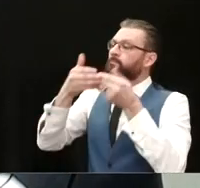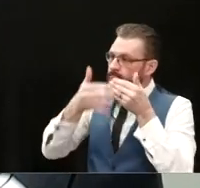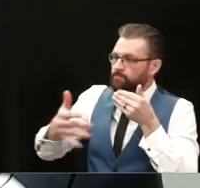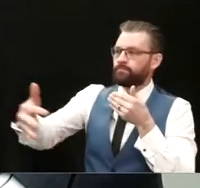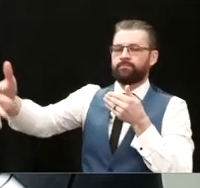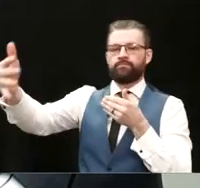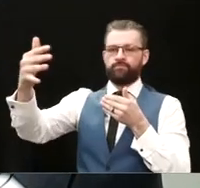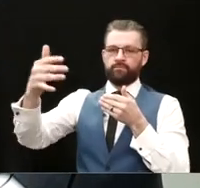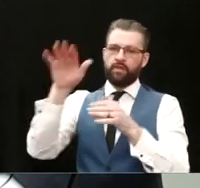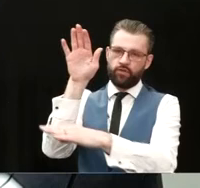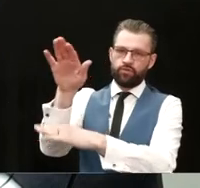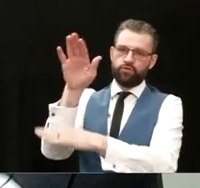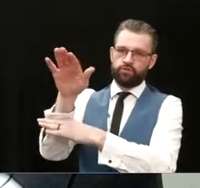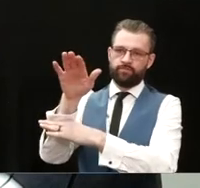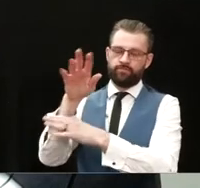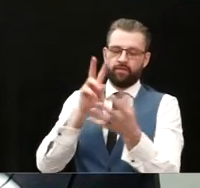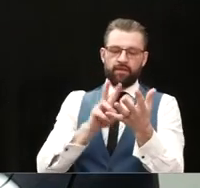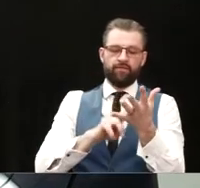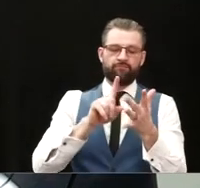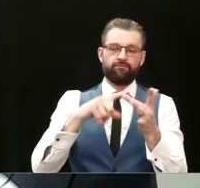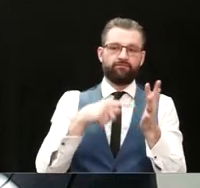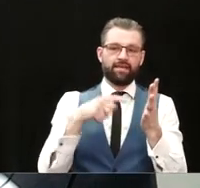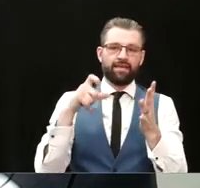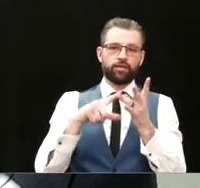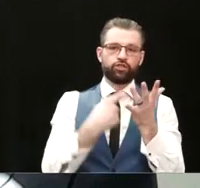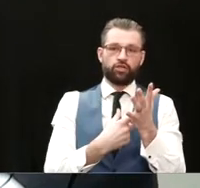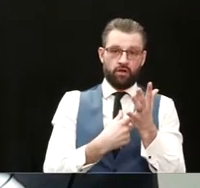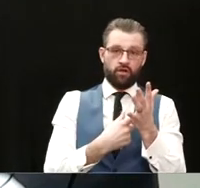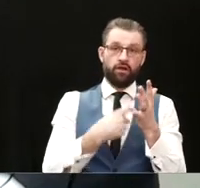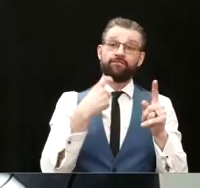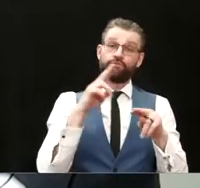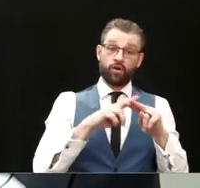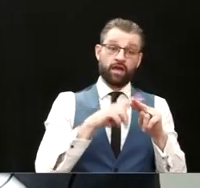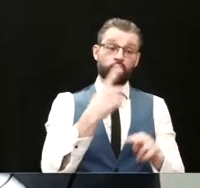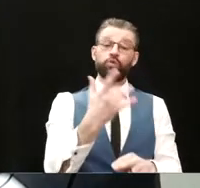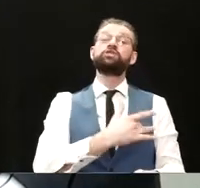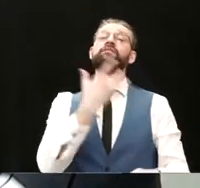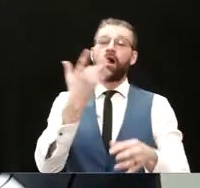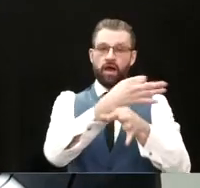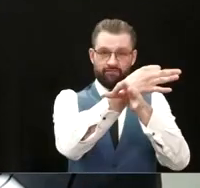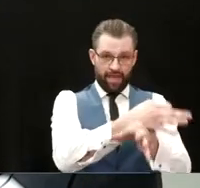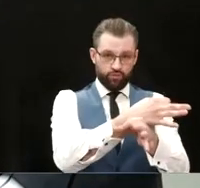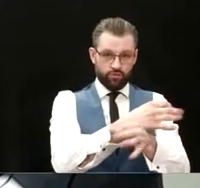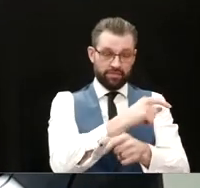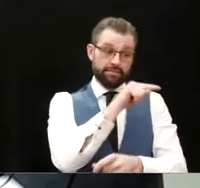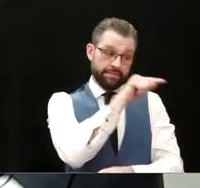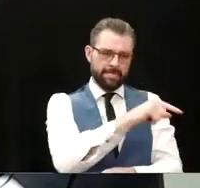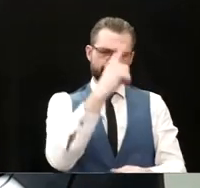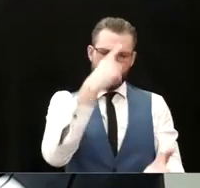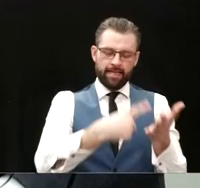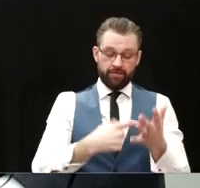future. Viktor Frankl, a psychotherapist who survived Auschwitz, believed in the calling of the